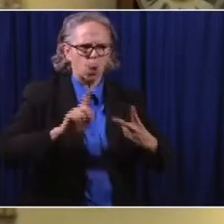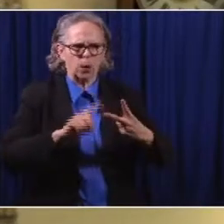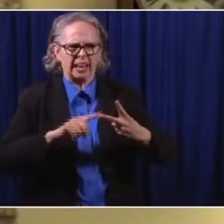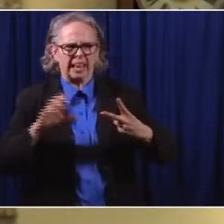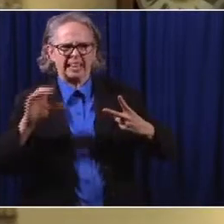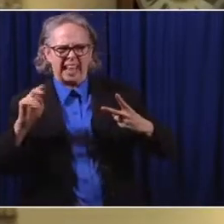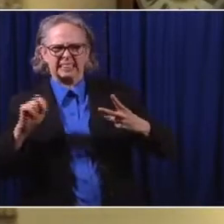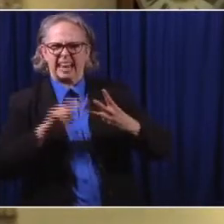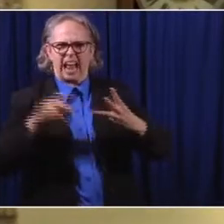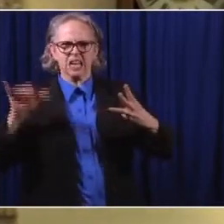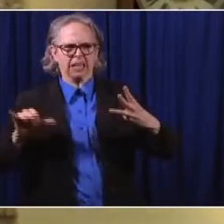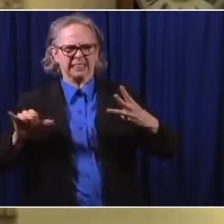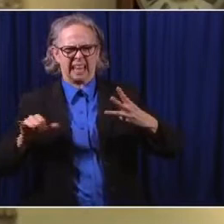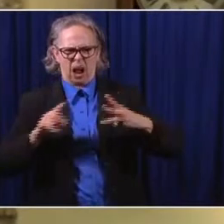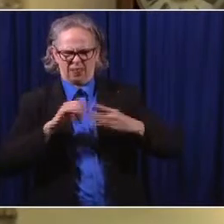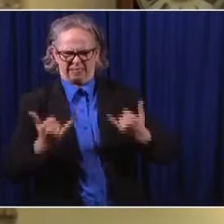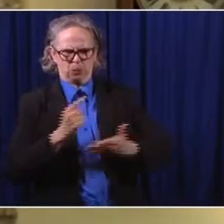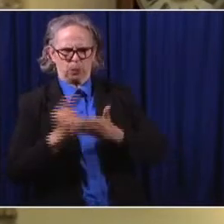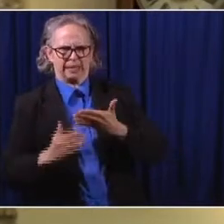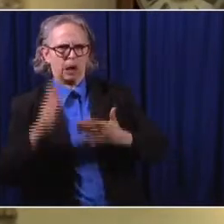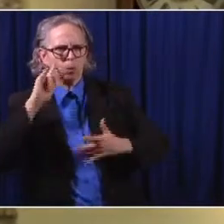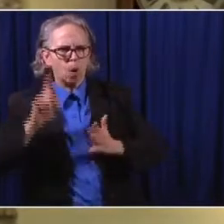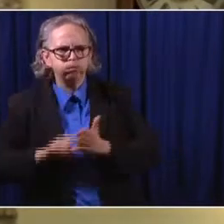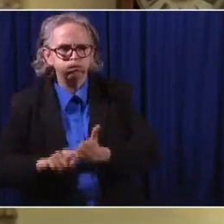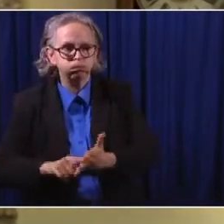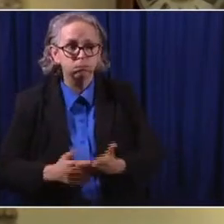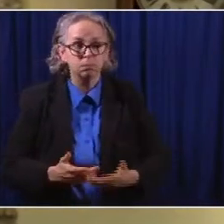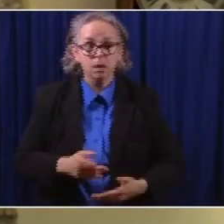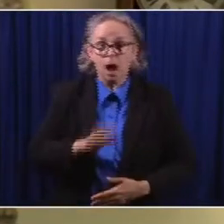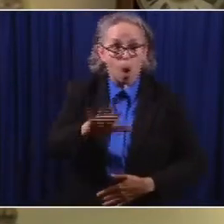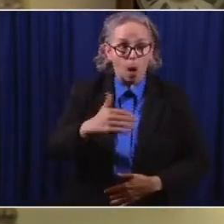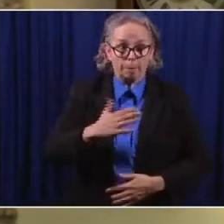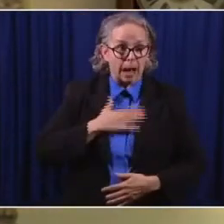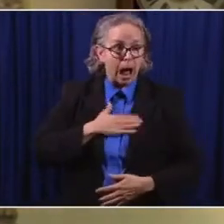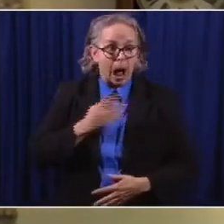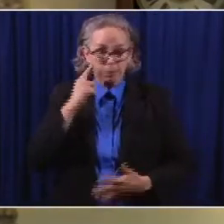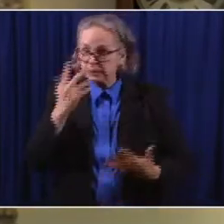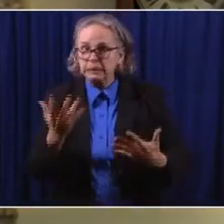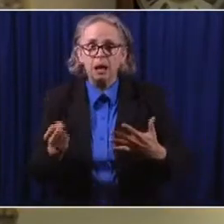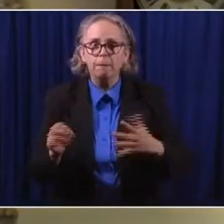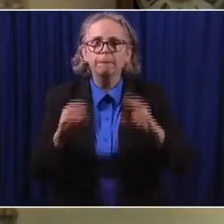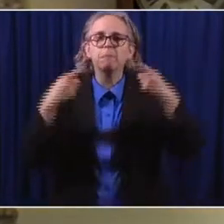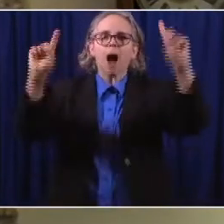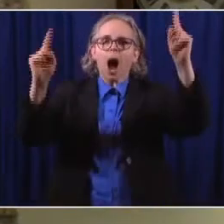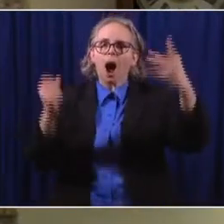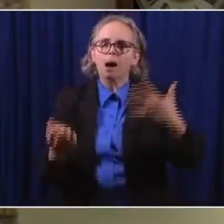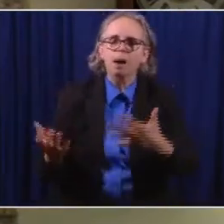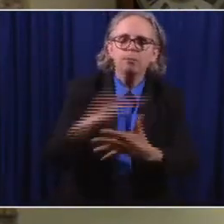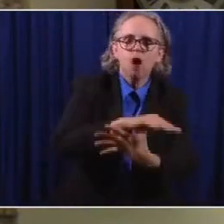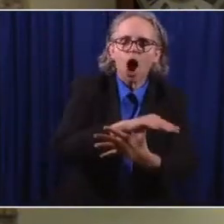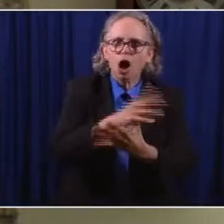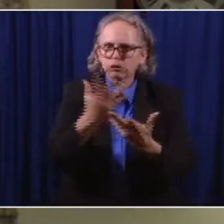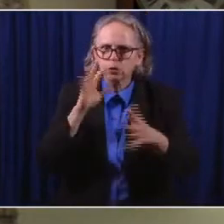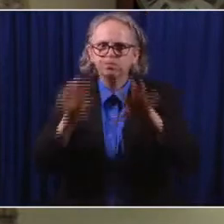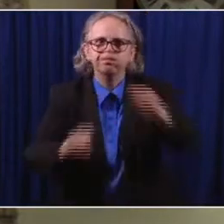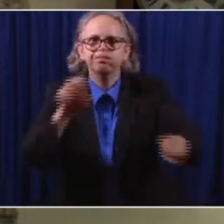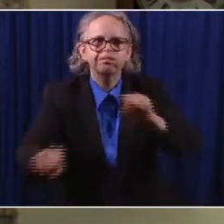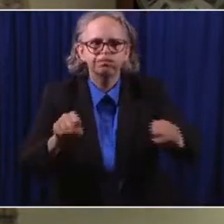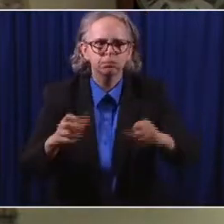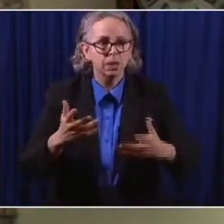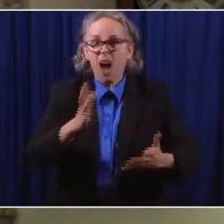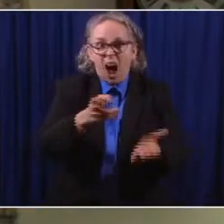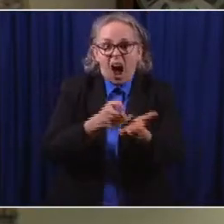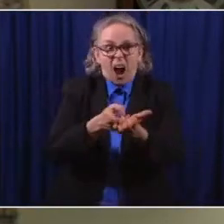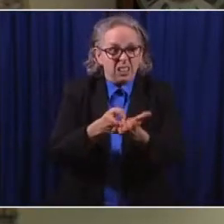Well, I'm happy to see the priority. I mean, quite candidly, I've lived through a lot of different justice departments, and sometimes, you know,